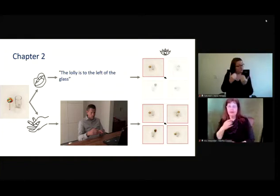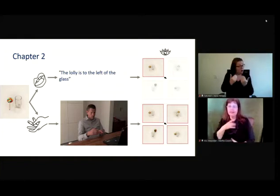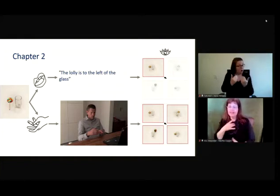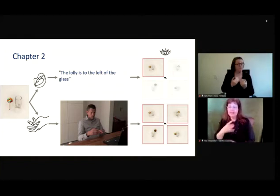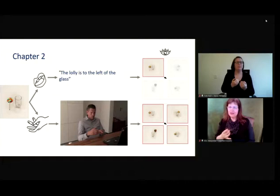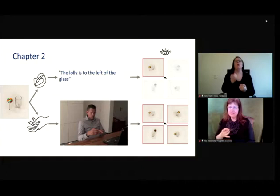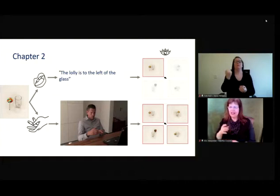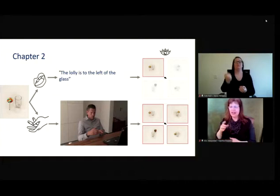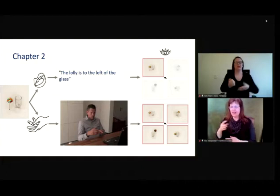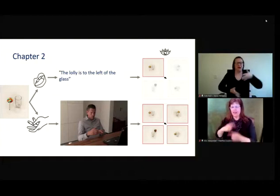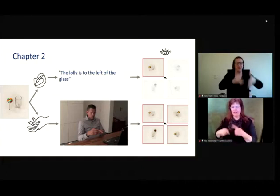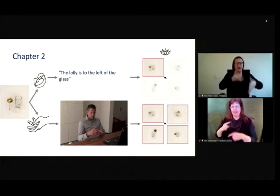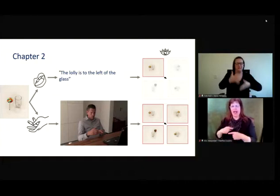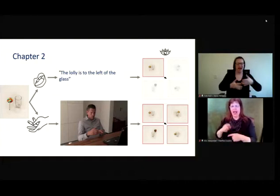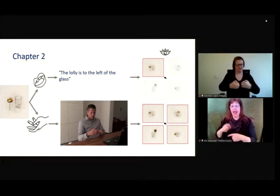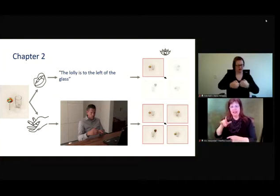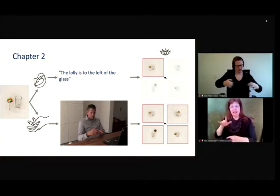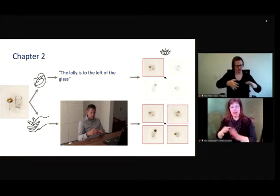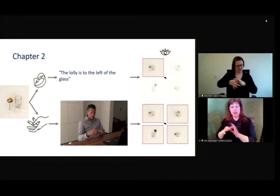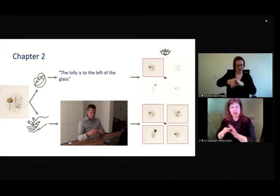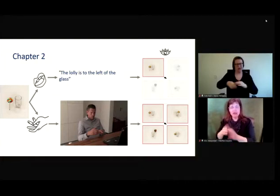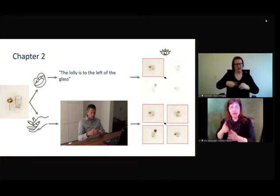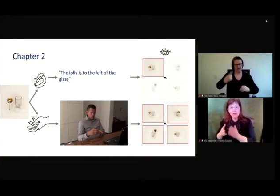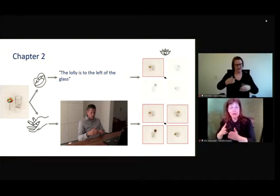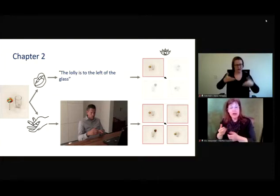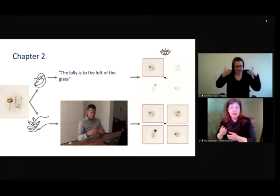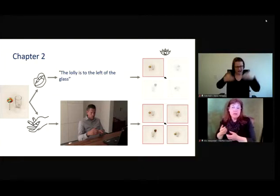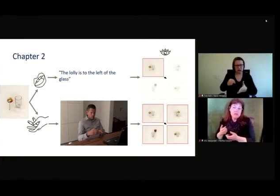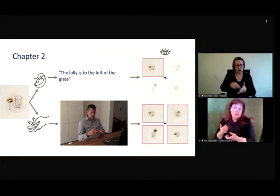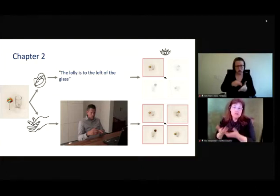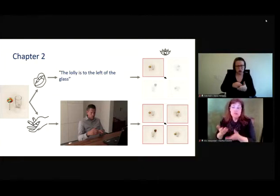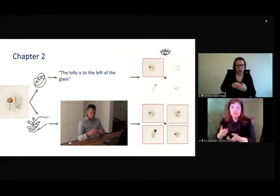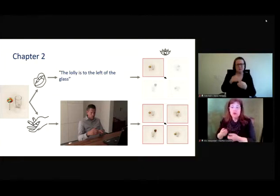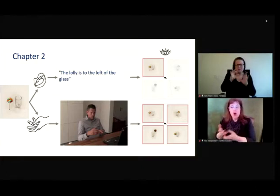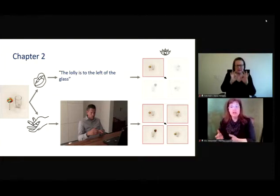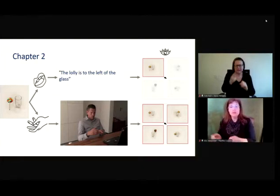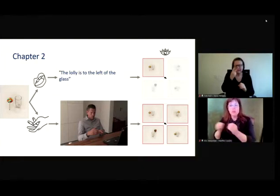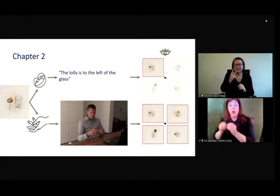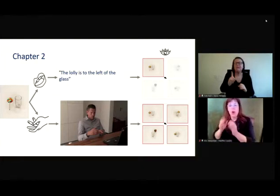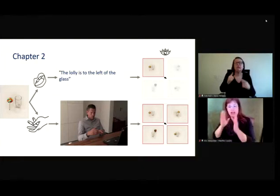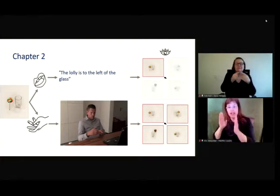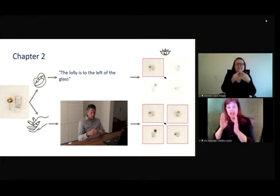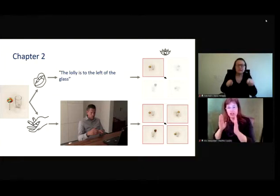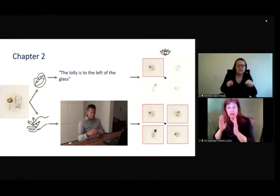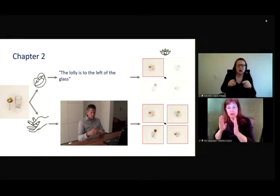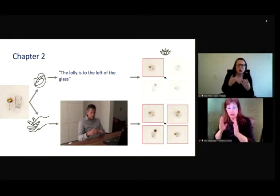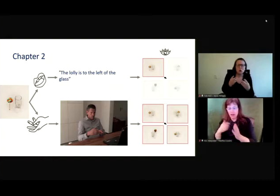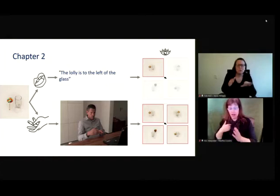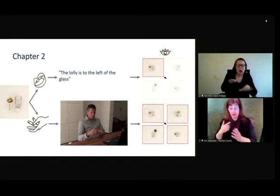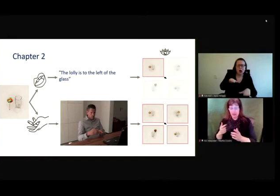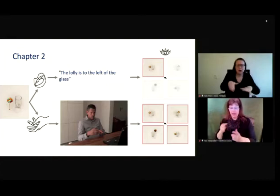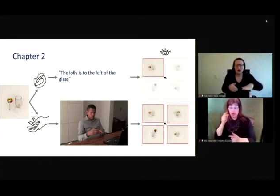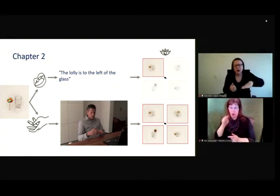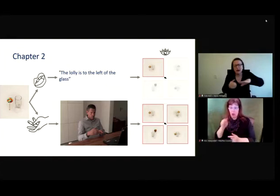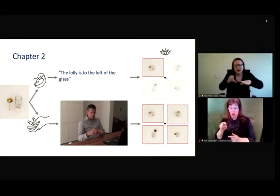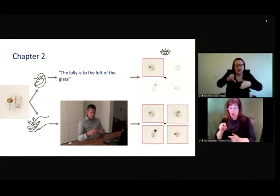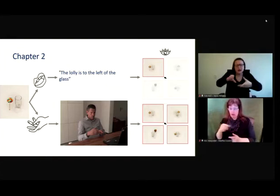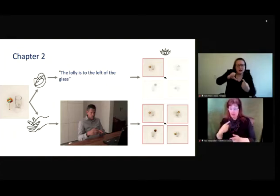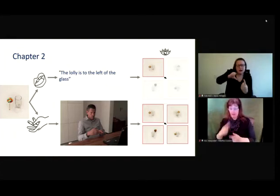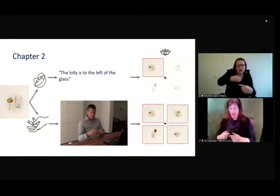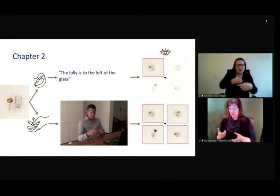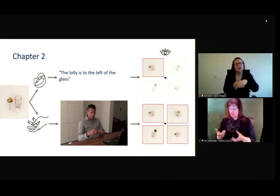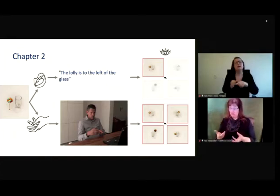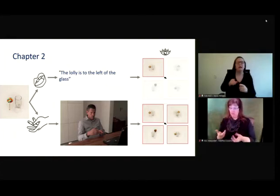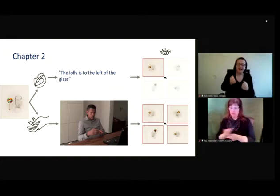spatial relations might require extra attention in order to disambiguate how to form and shape the hands and where to place them in front of the